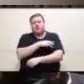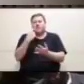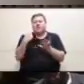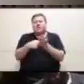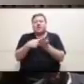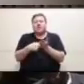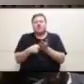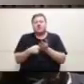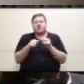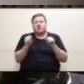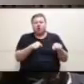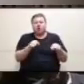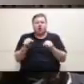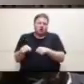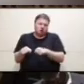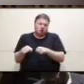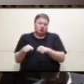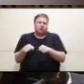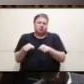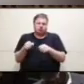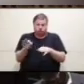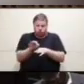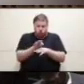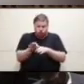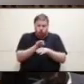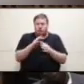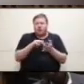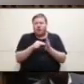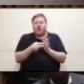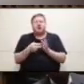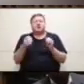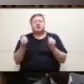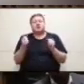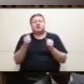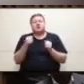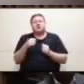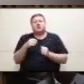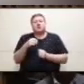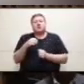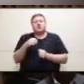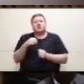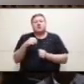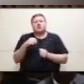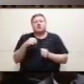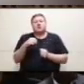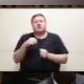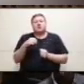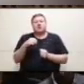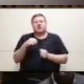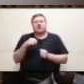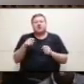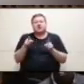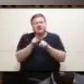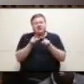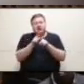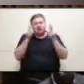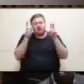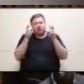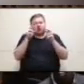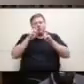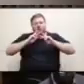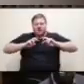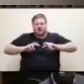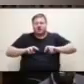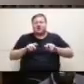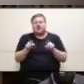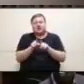plan with that particular service provider who wanted to take municipality to court. It is the same matter that is under investigation. Even